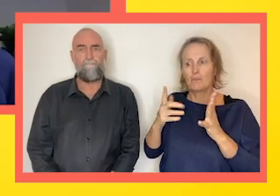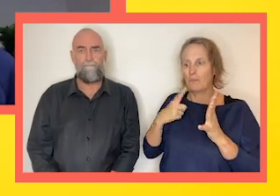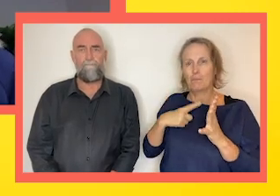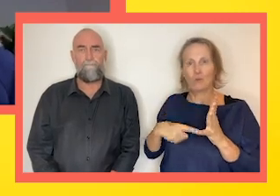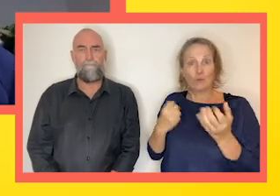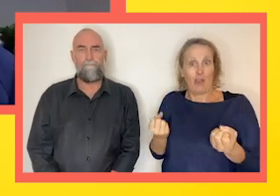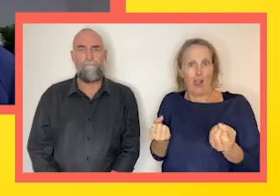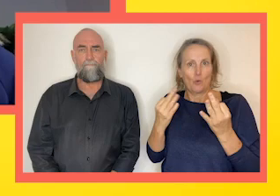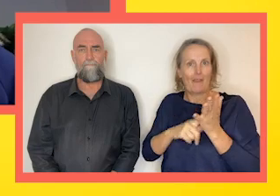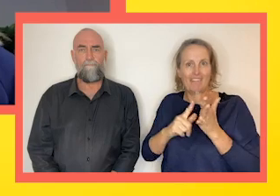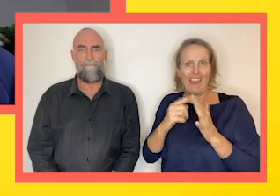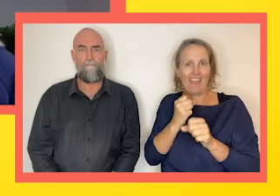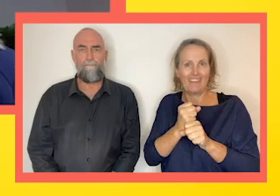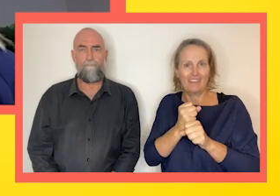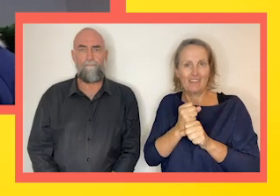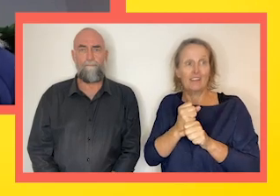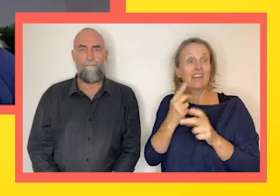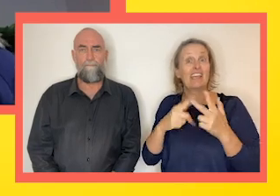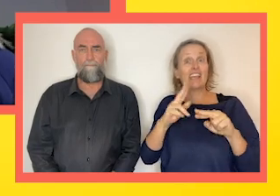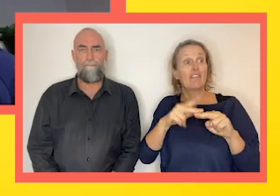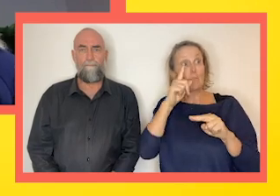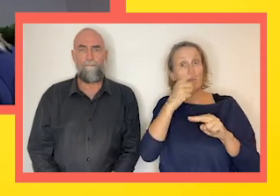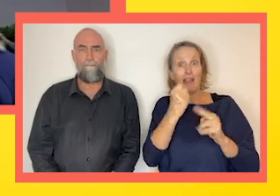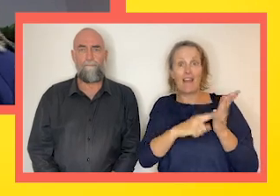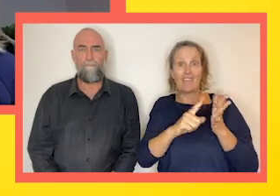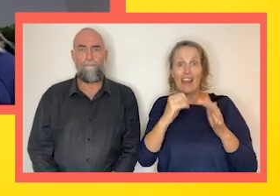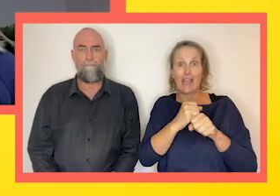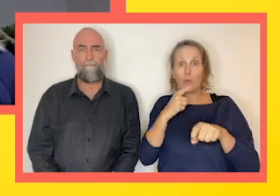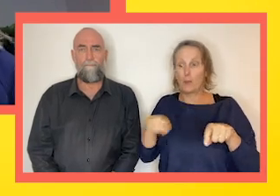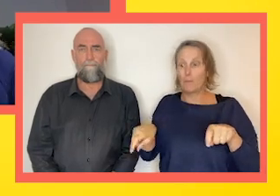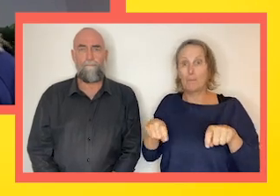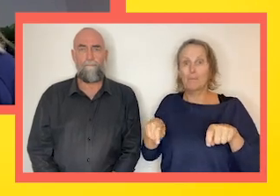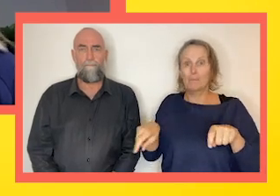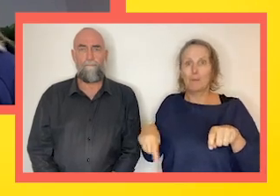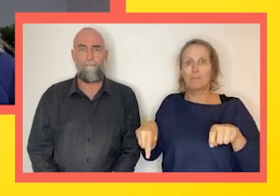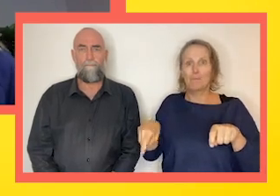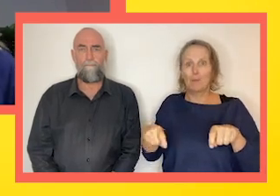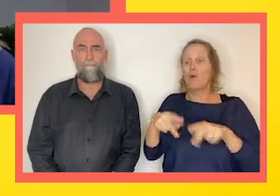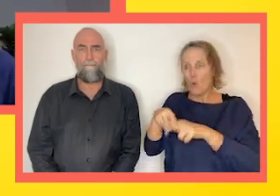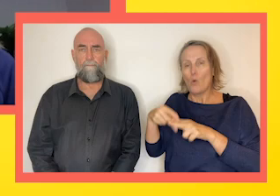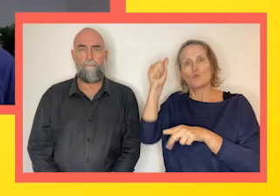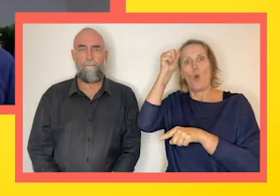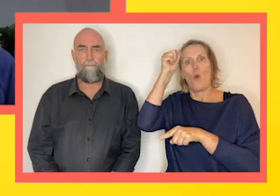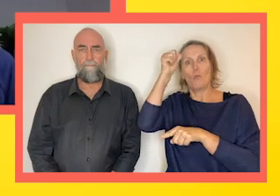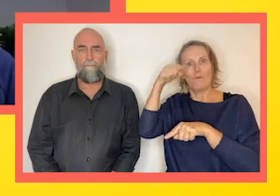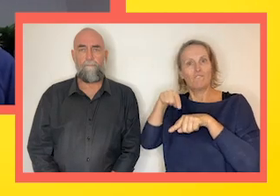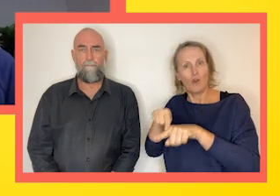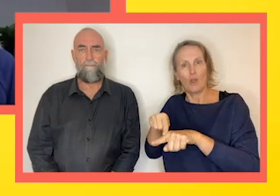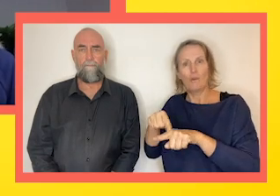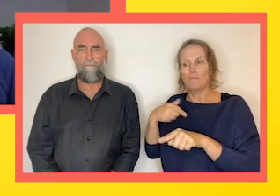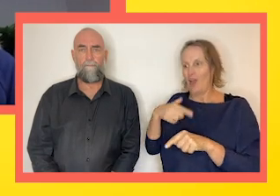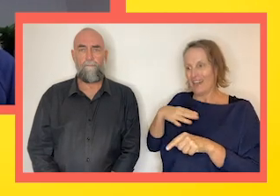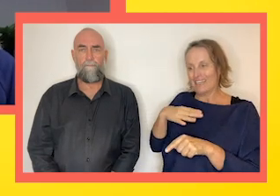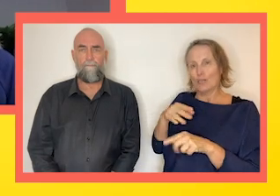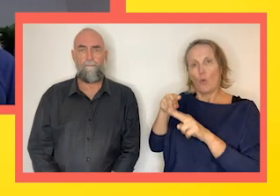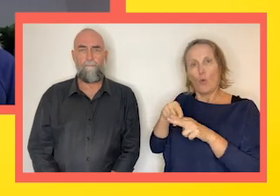don't have the use of my leg, which in able-bodied dressage is the aid that sort of tells them to go and do those things. I need